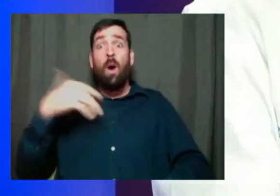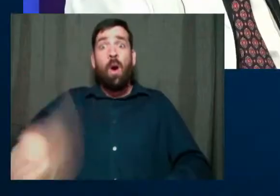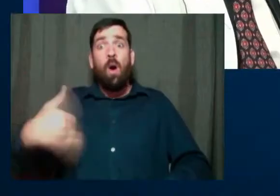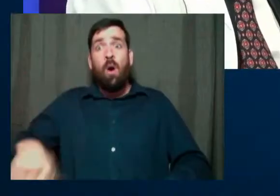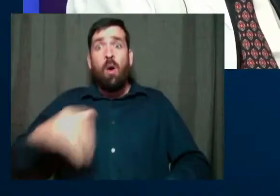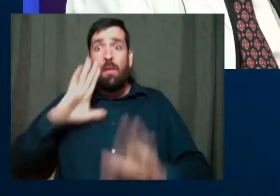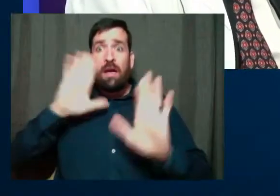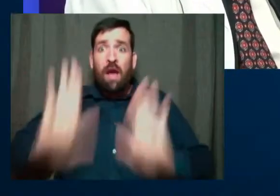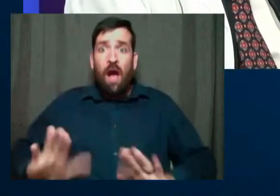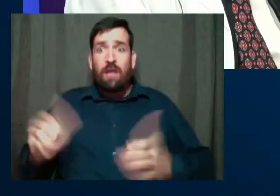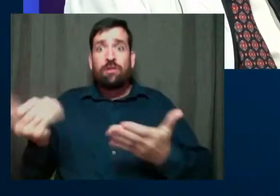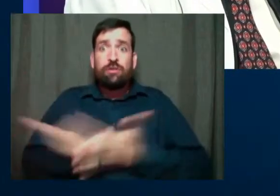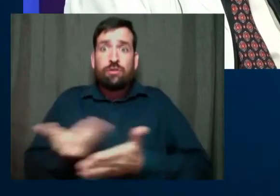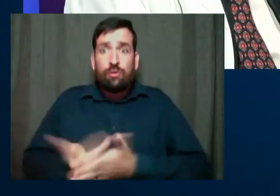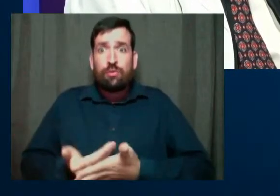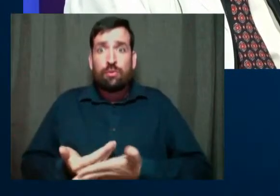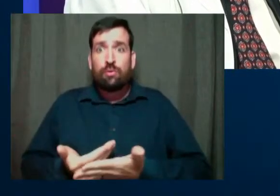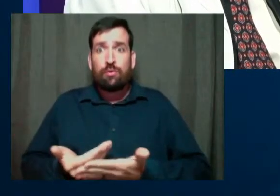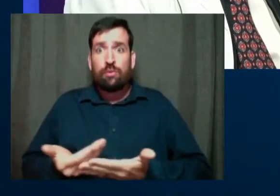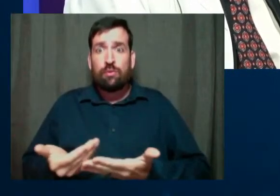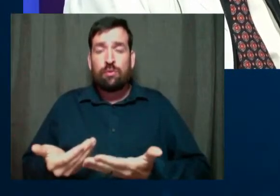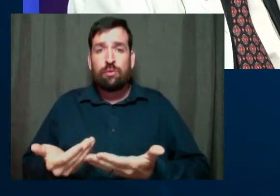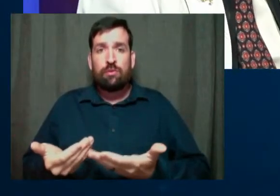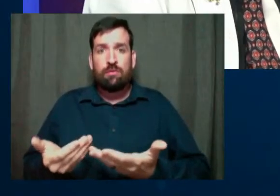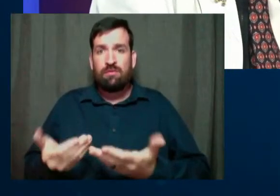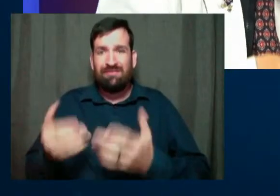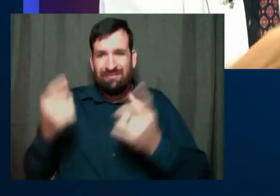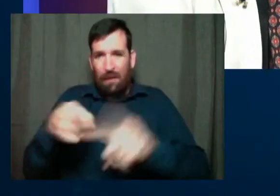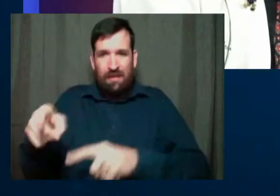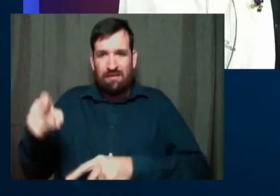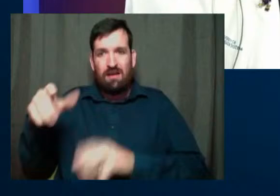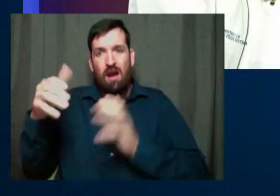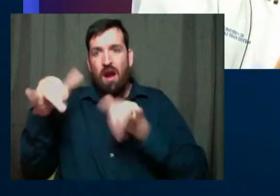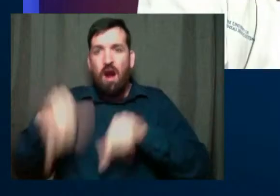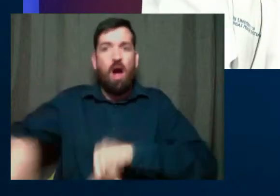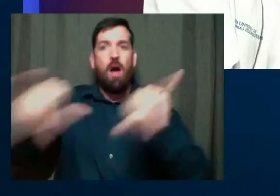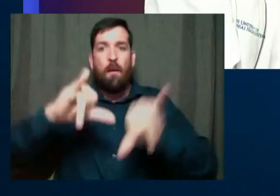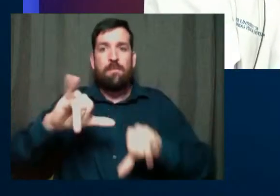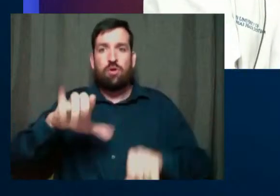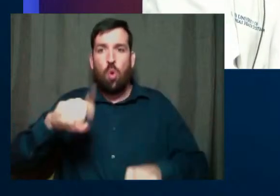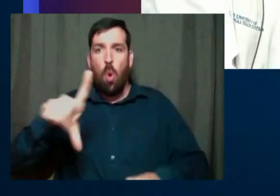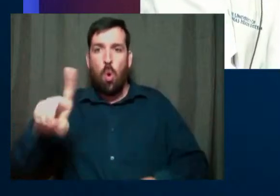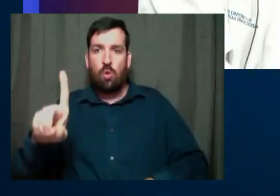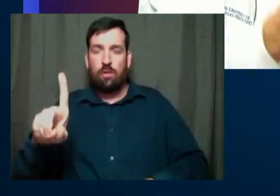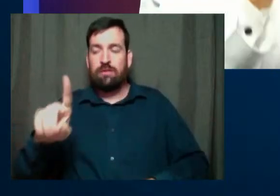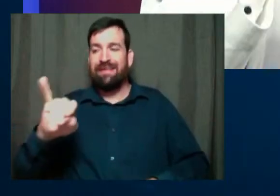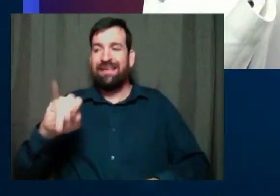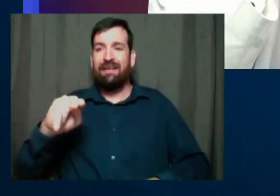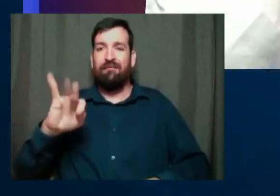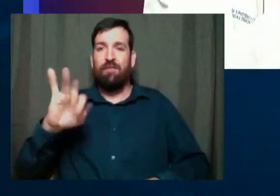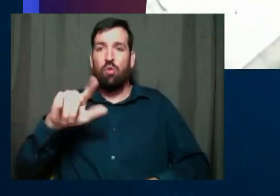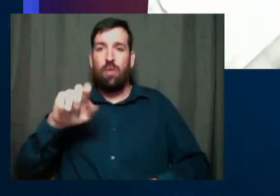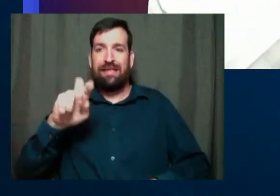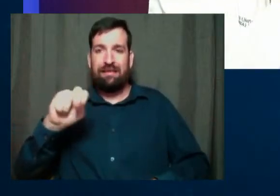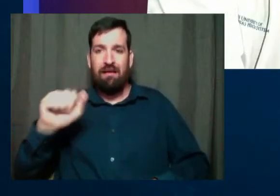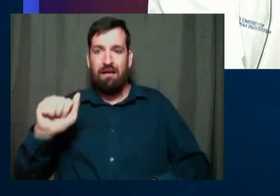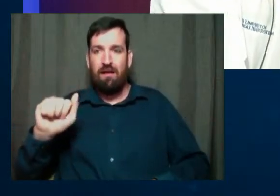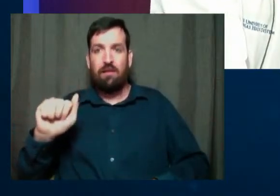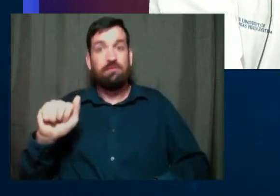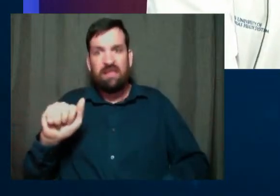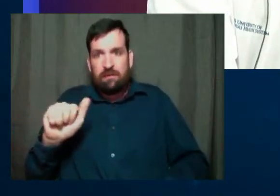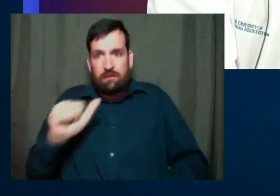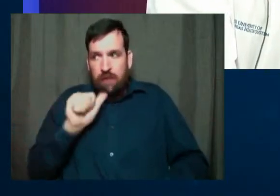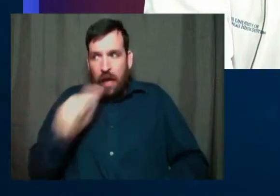Well, the reality is this happens with the common cold virus and the influenza all the time. This is normal viral behavior. There is nothing that